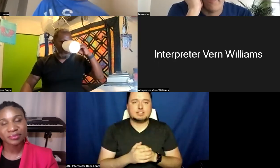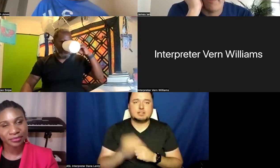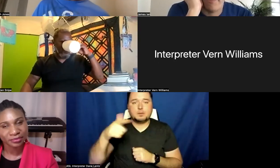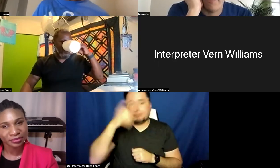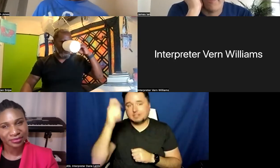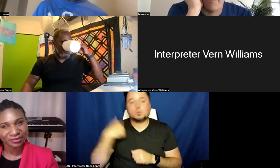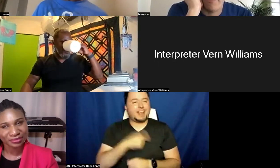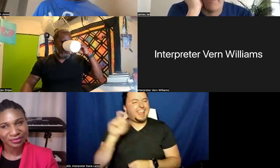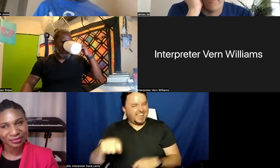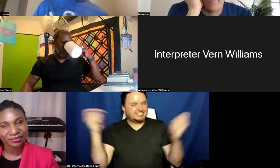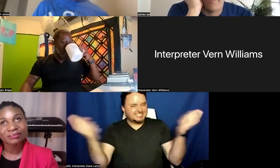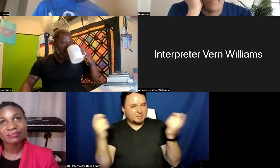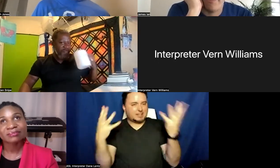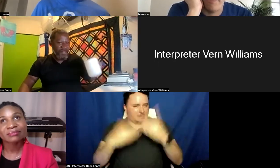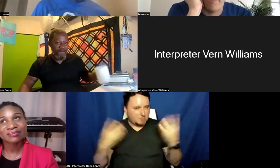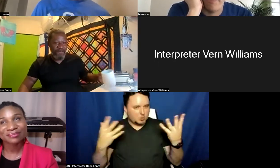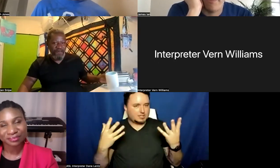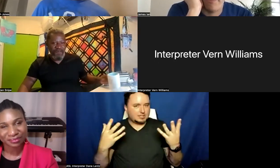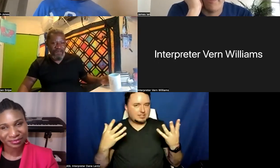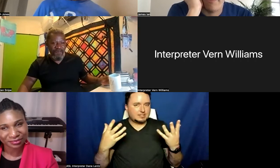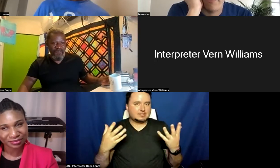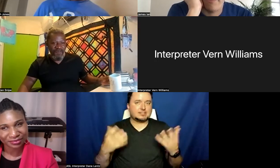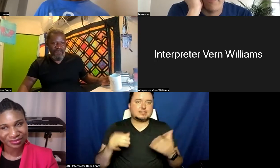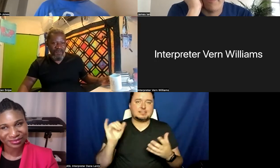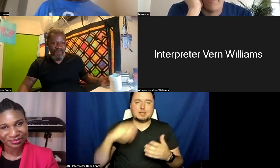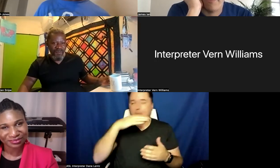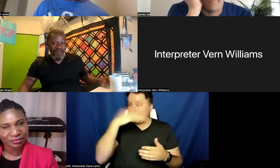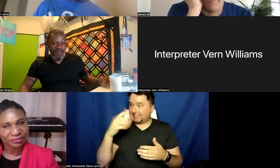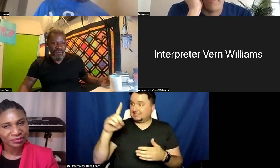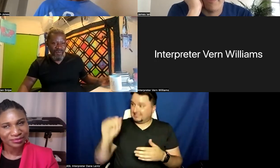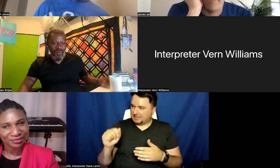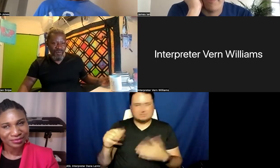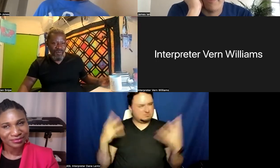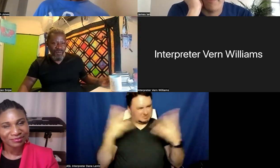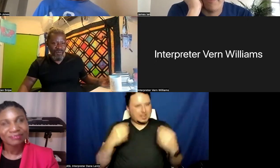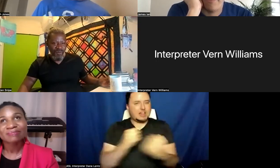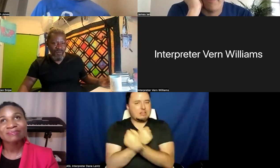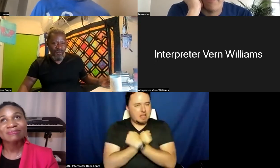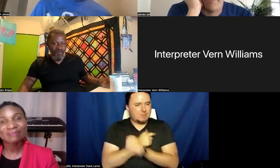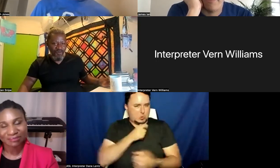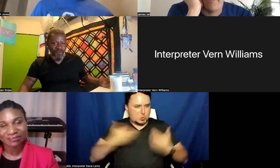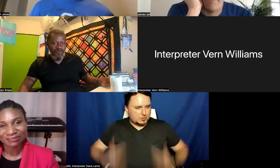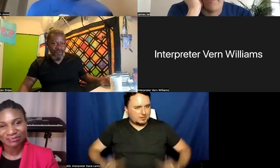to celebrate the beauty that is the intimacy of being Black, disabled, and loving who we are.